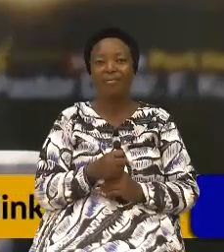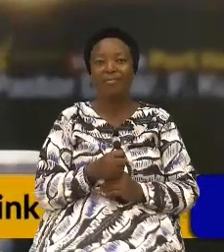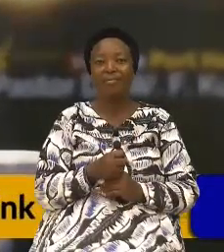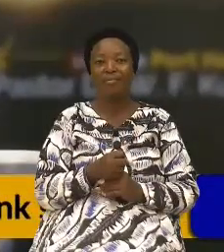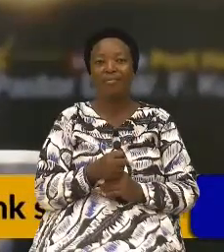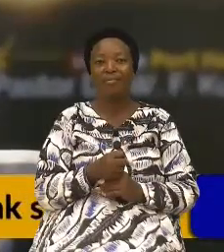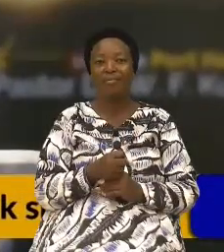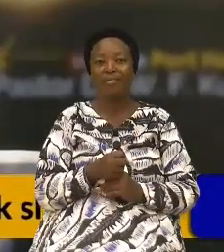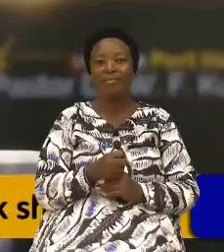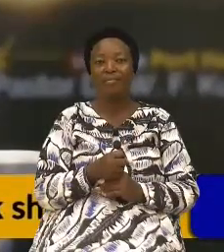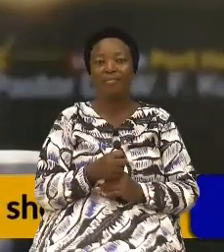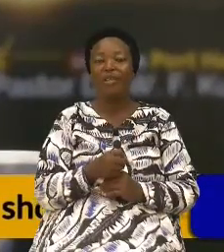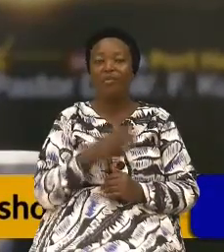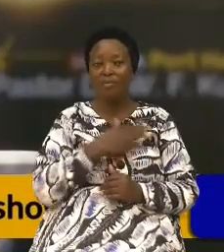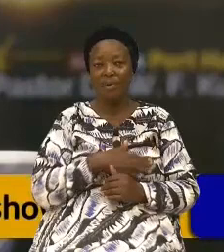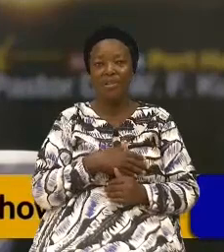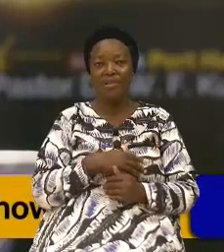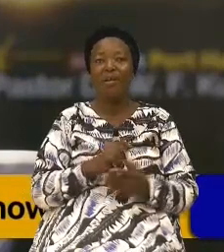cover everywhere.